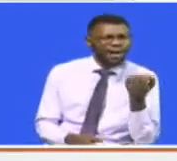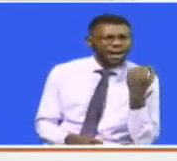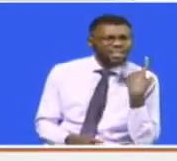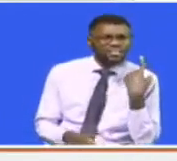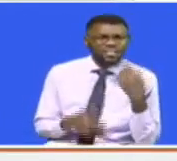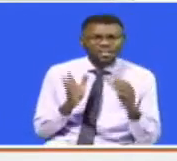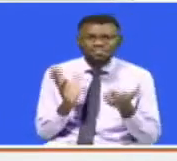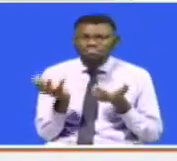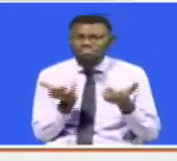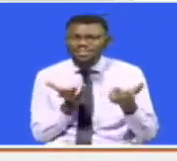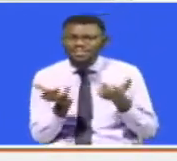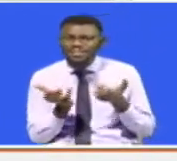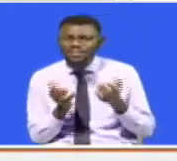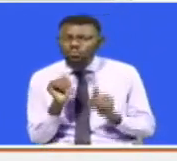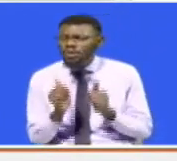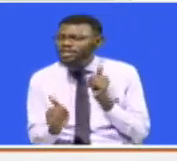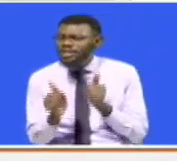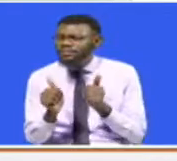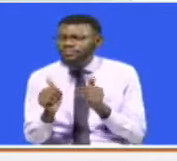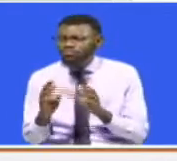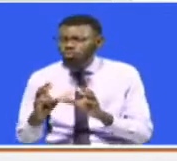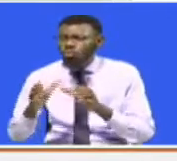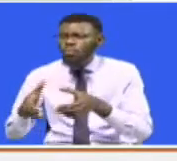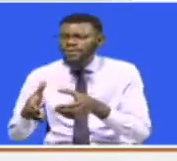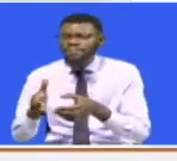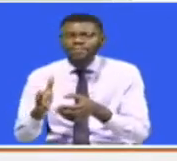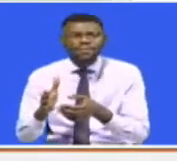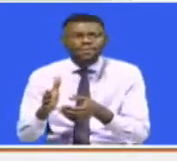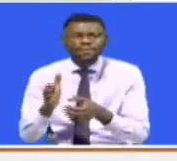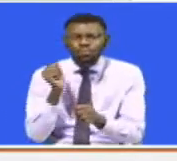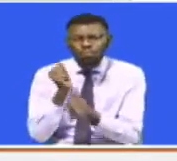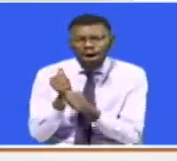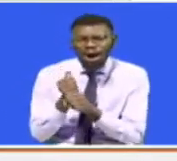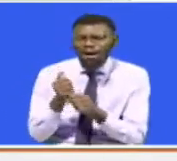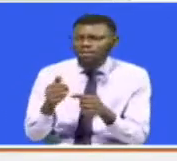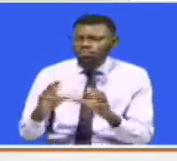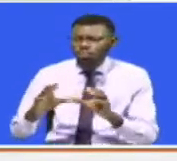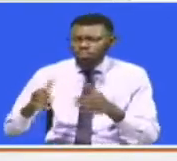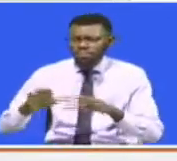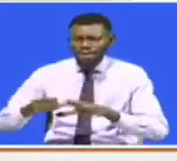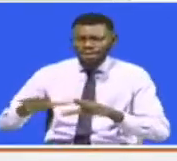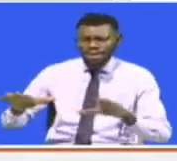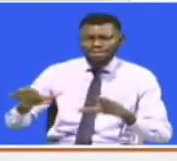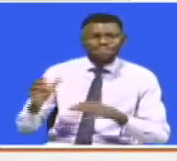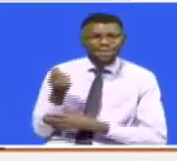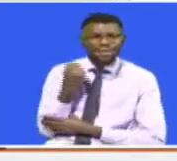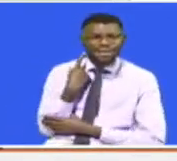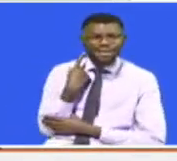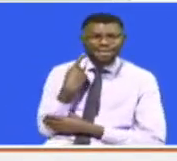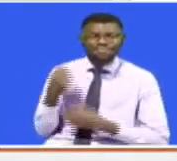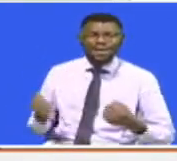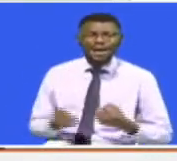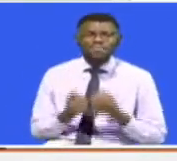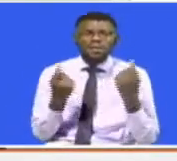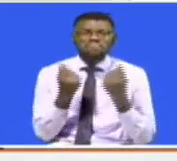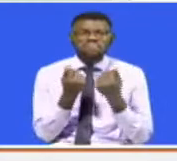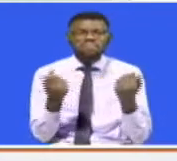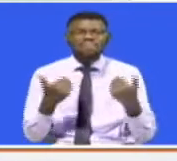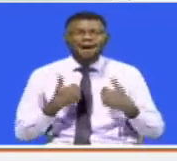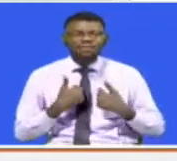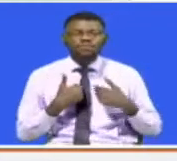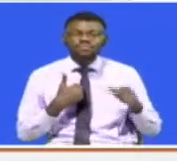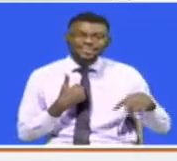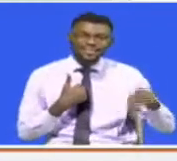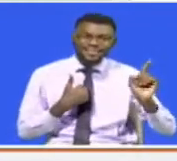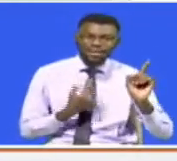gani inafanyika kwa hizi community led conservancies kwa community land, na wanaelewa kama kuna pesa inatoka wako na